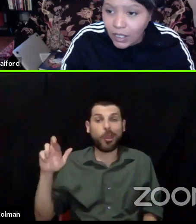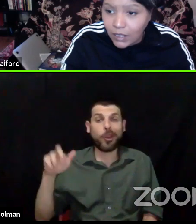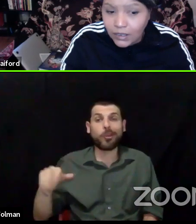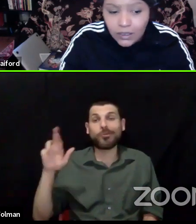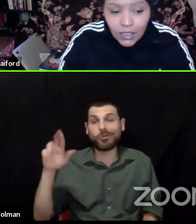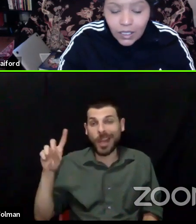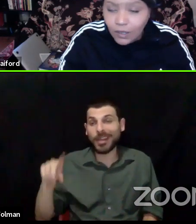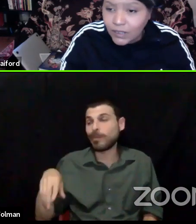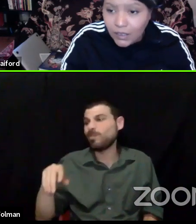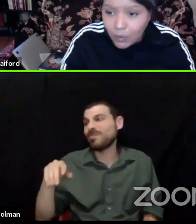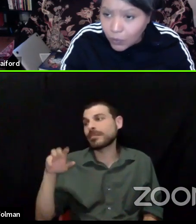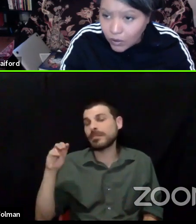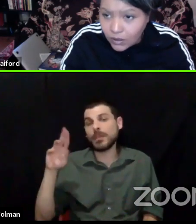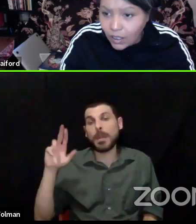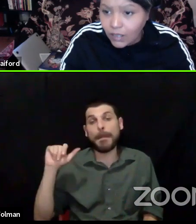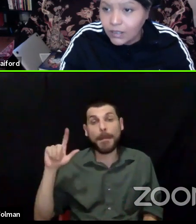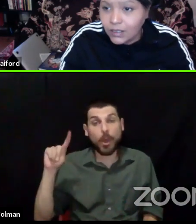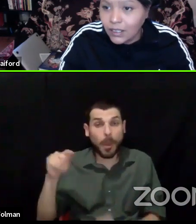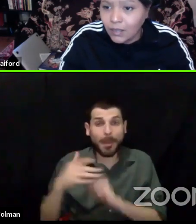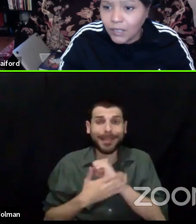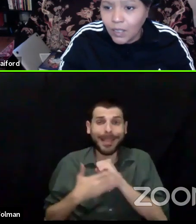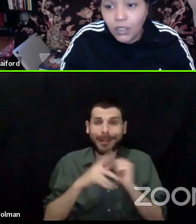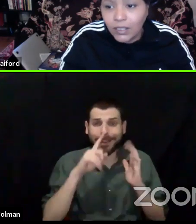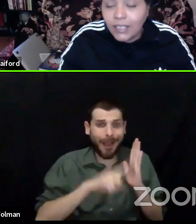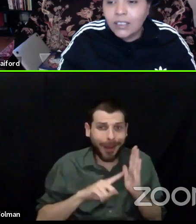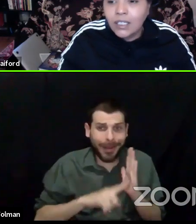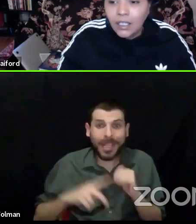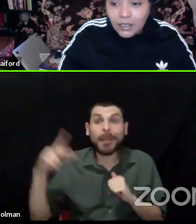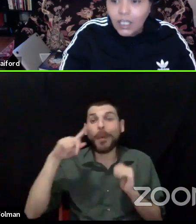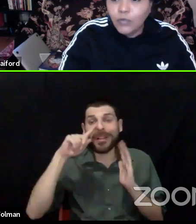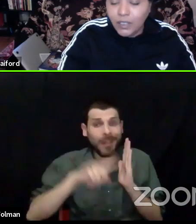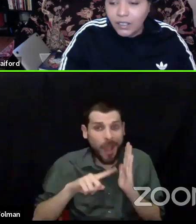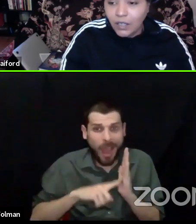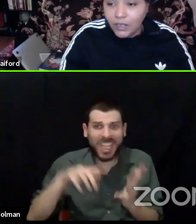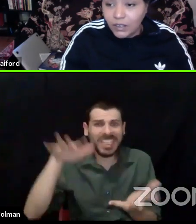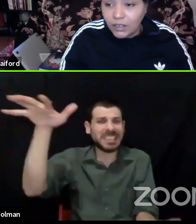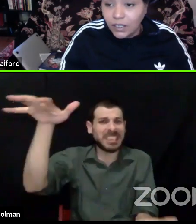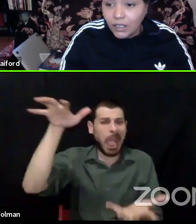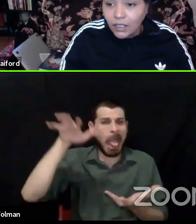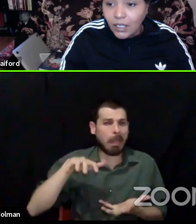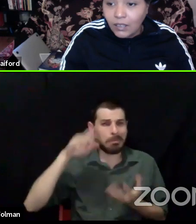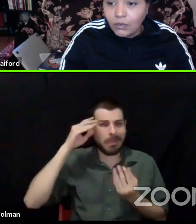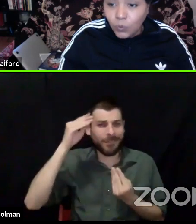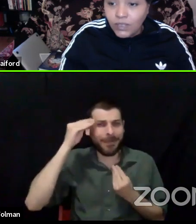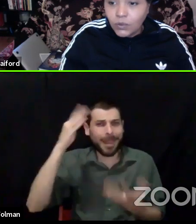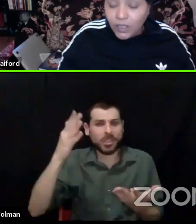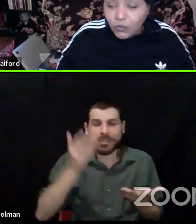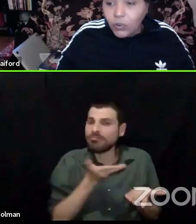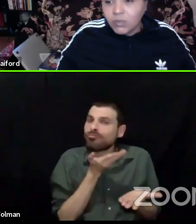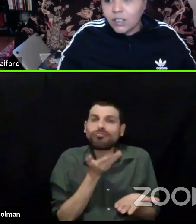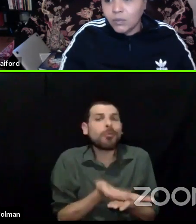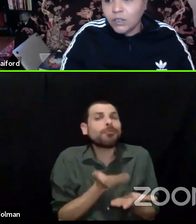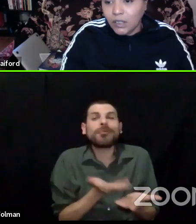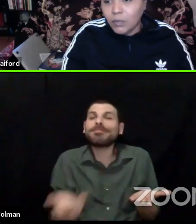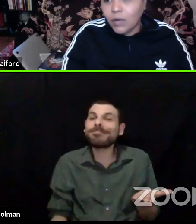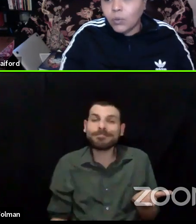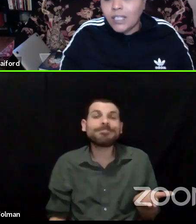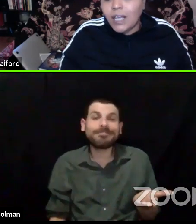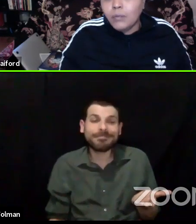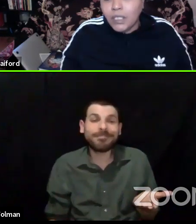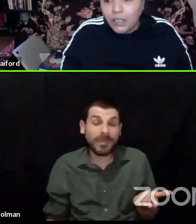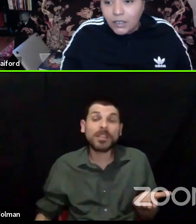County audits, City of Portland audits. Come on, that's definite evidence. And once we inform the community